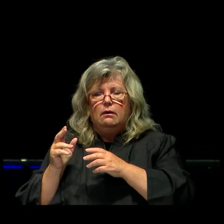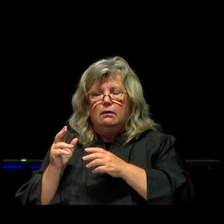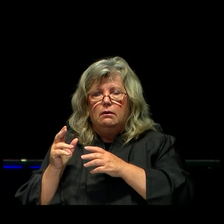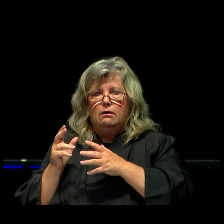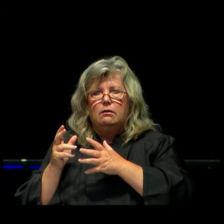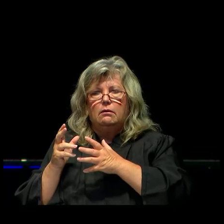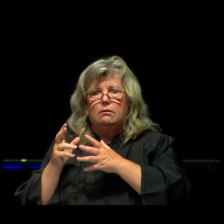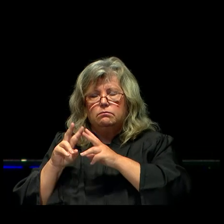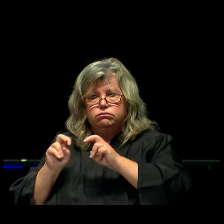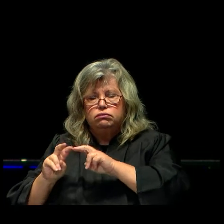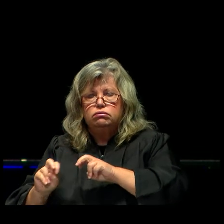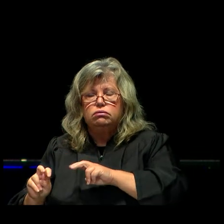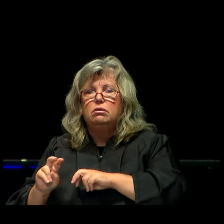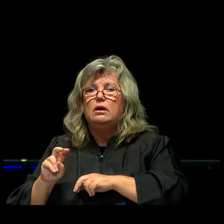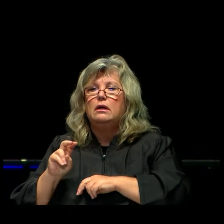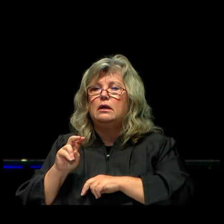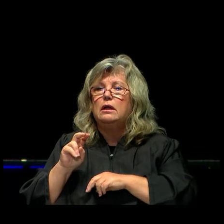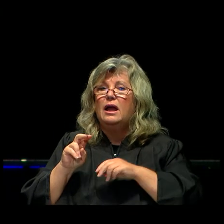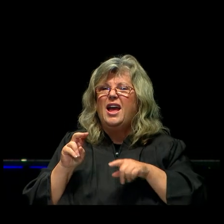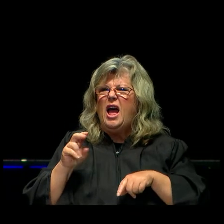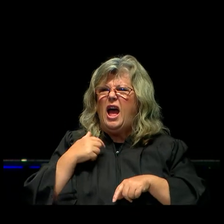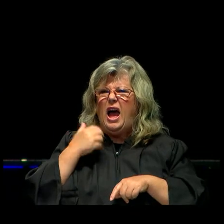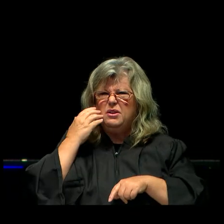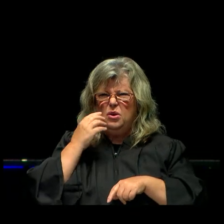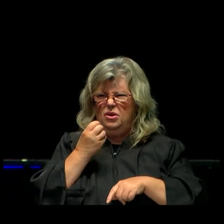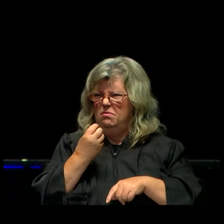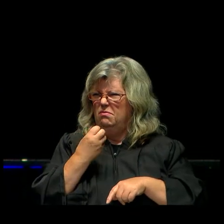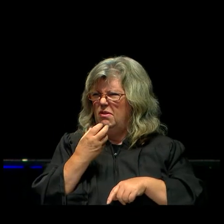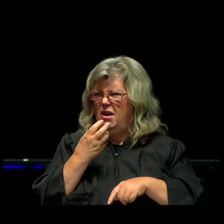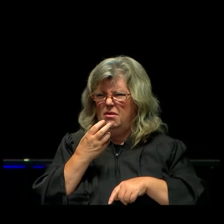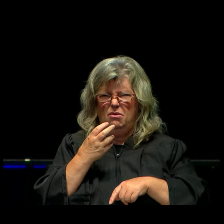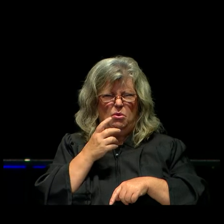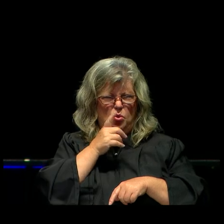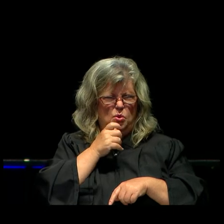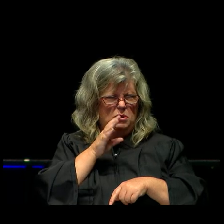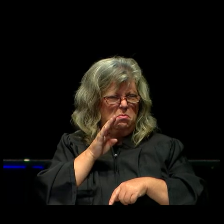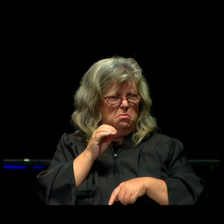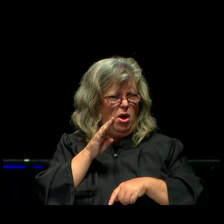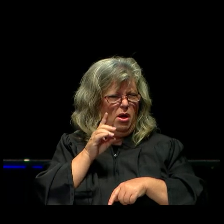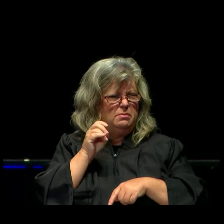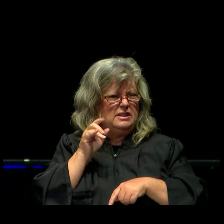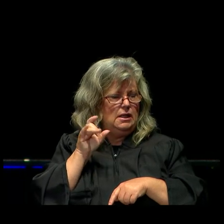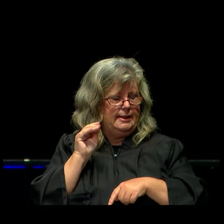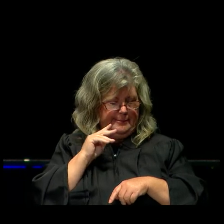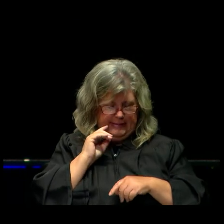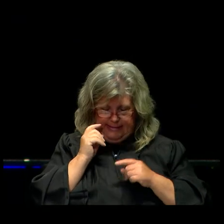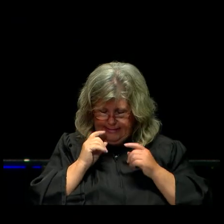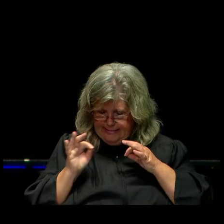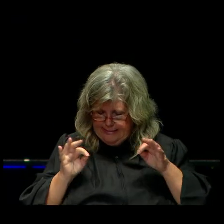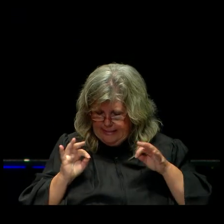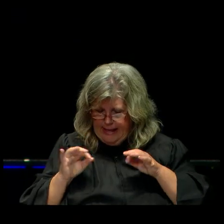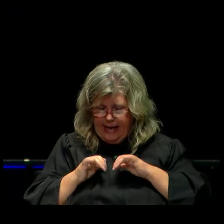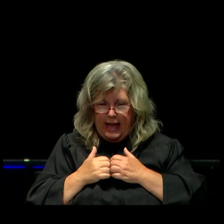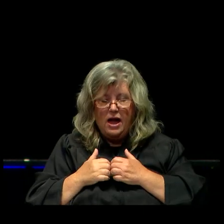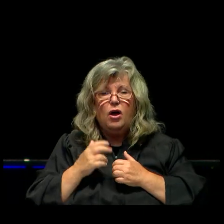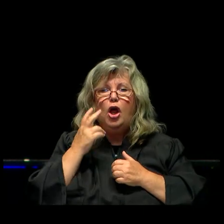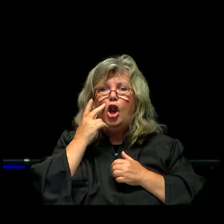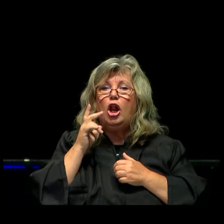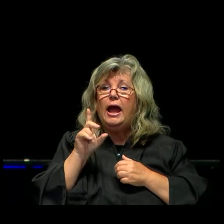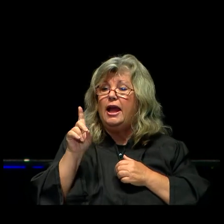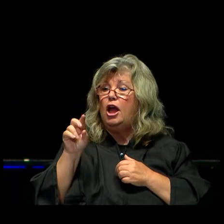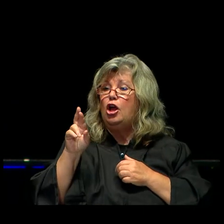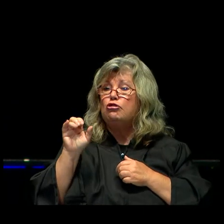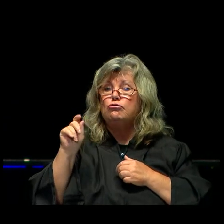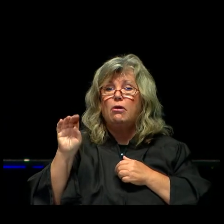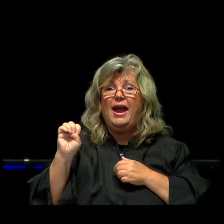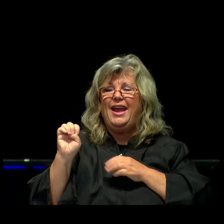it, and I know when I say Bob Dylan, you're going to go, who's this guy? And I was thinking to myself, how do I communicate it? Well, he's like Drake's